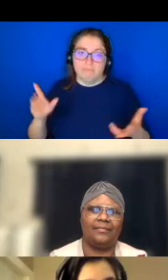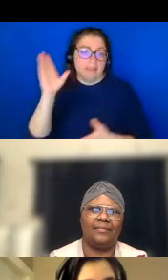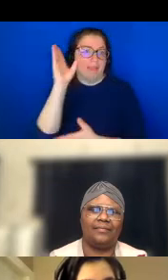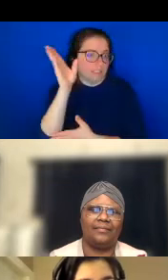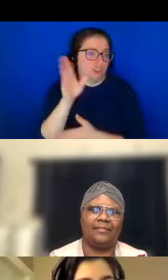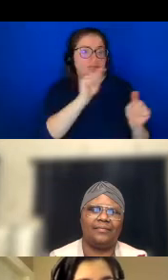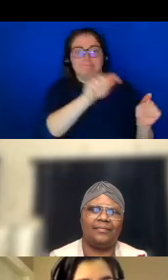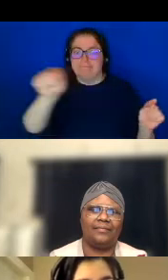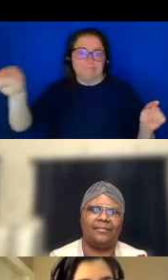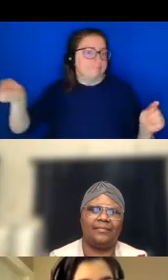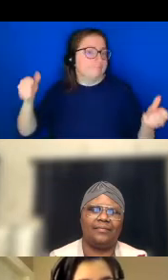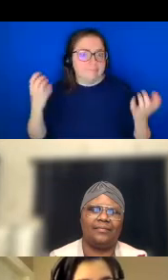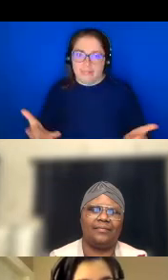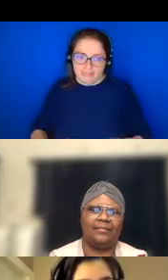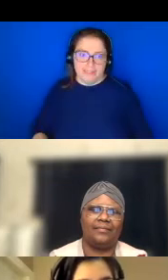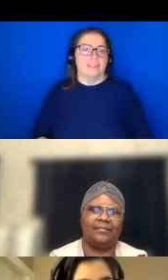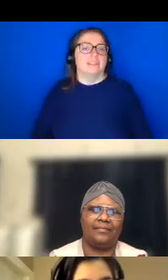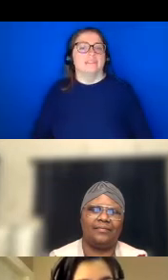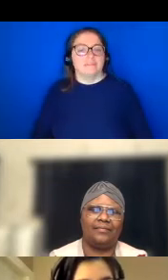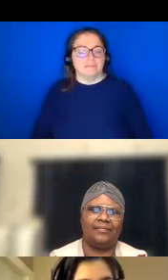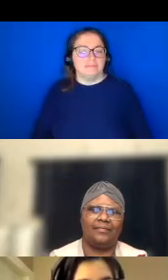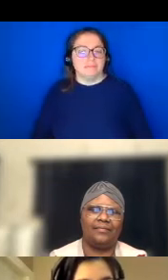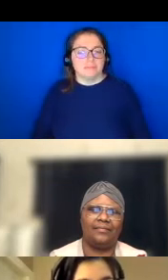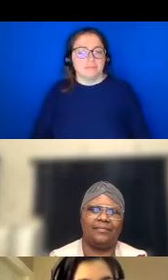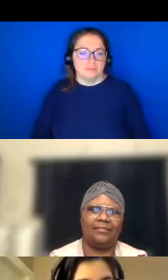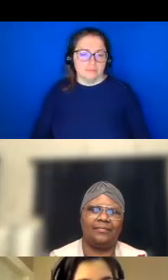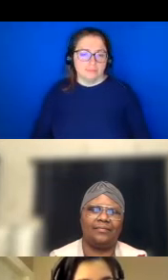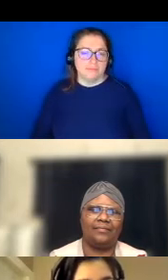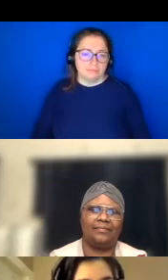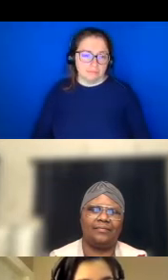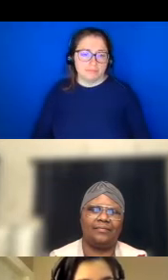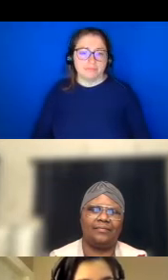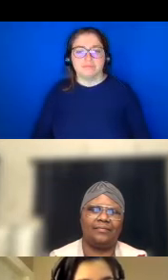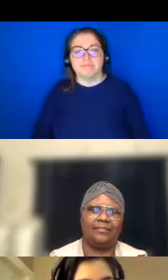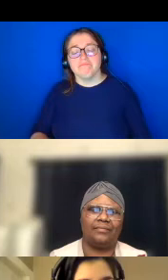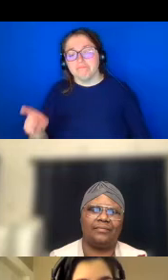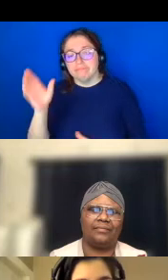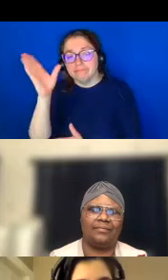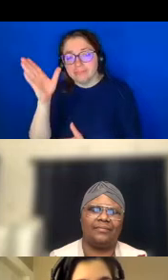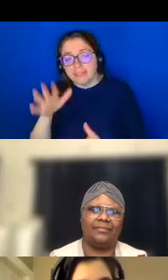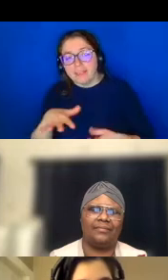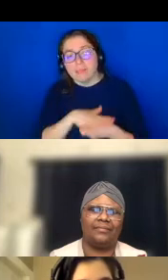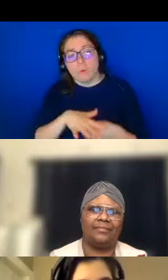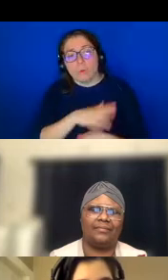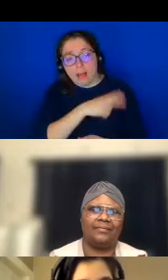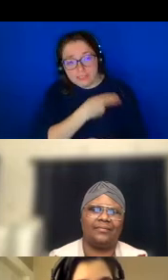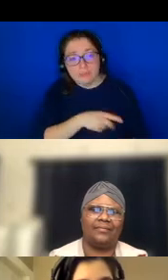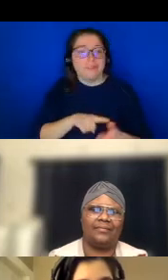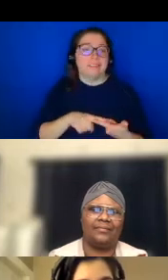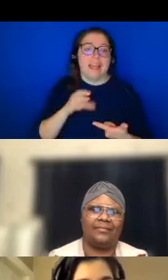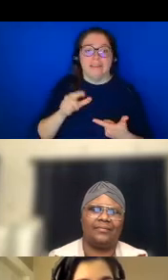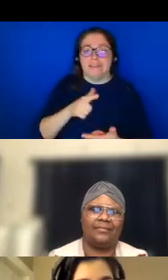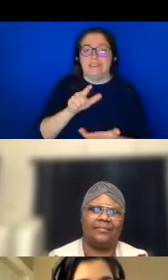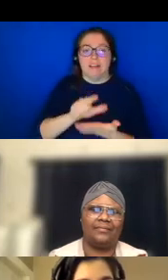various workshops and symposium and numerous other local hospitals and law enforcement training sessions. She